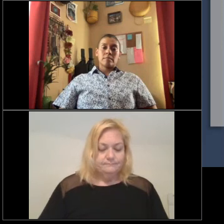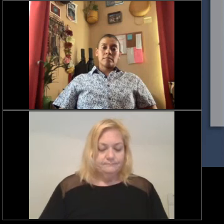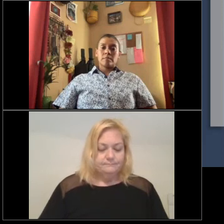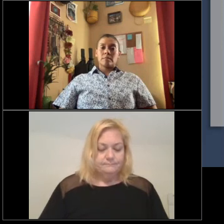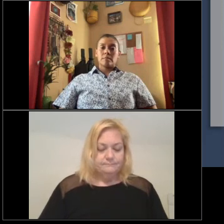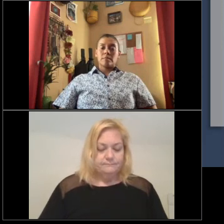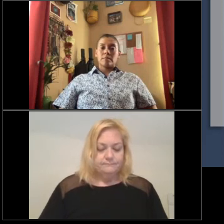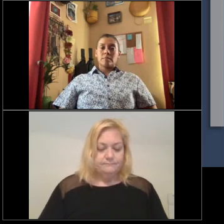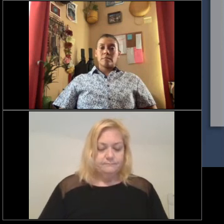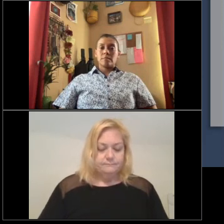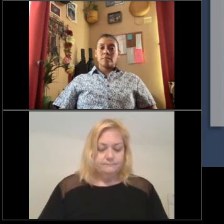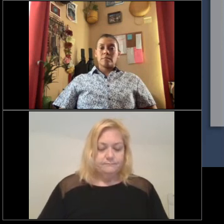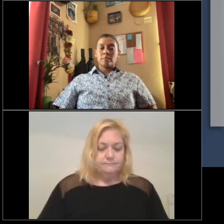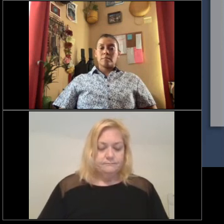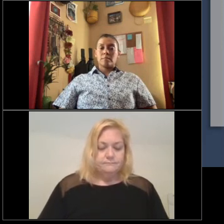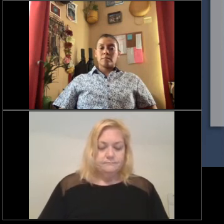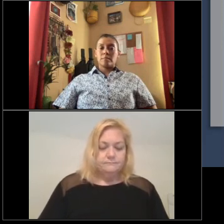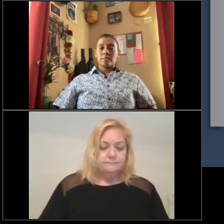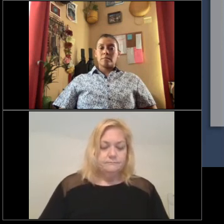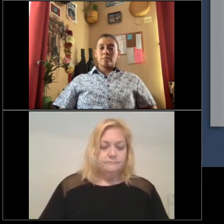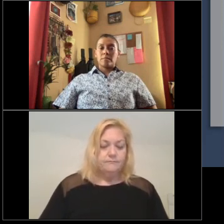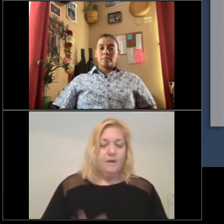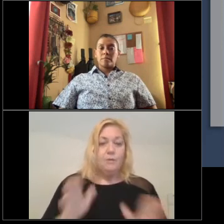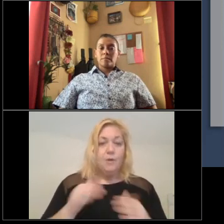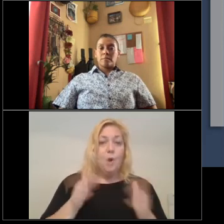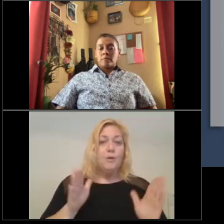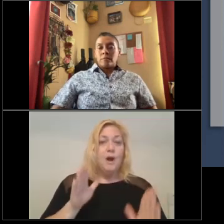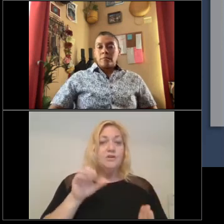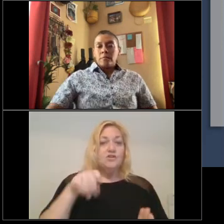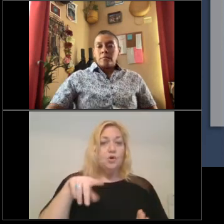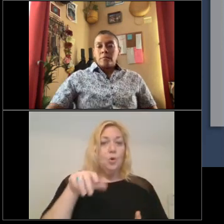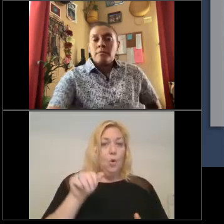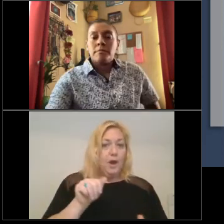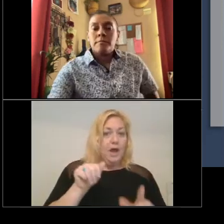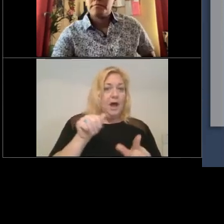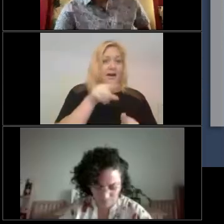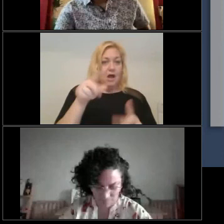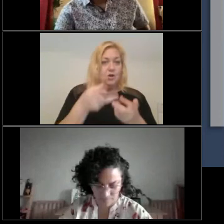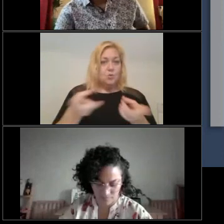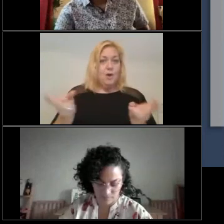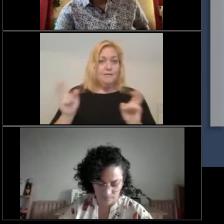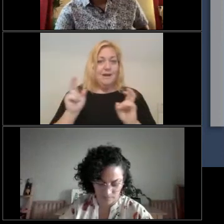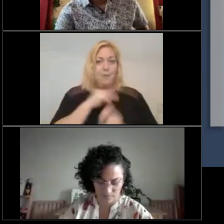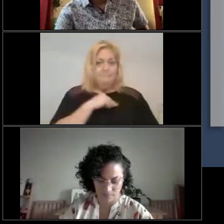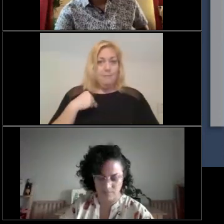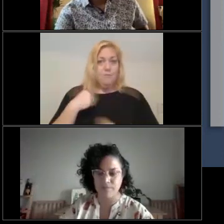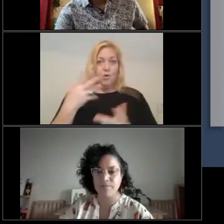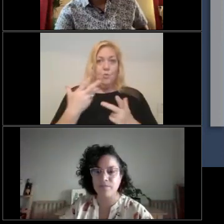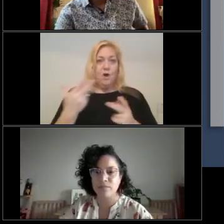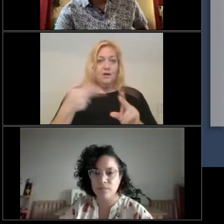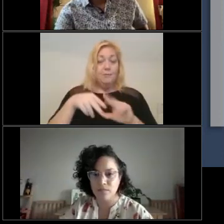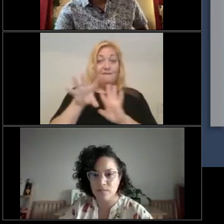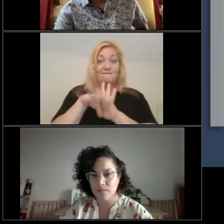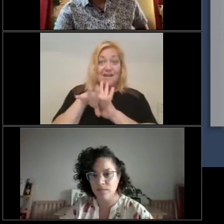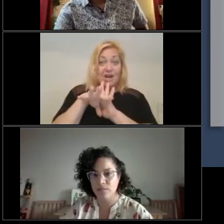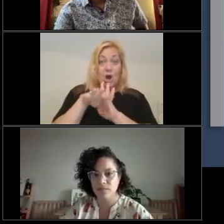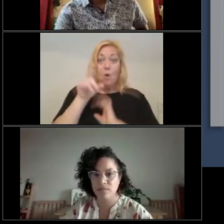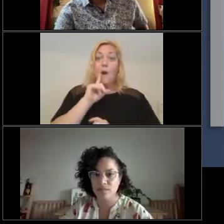back to Sequoia and also open it up to all of the other roundtable members in case they wanna come on video,